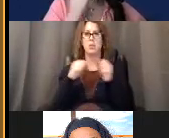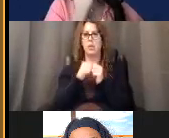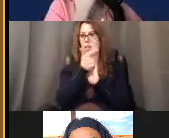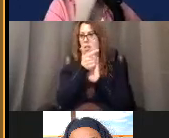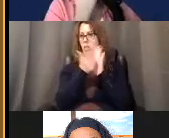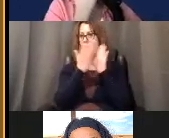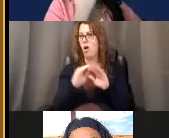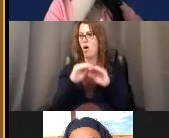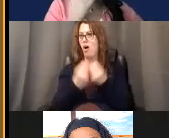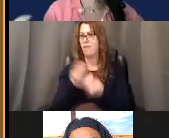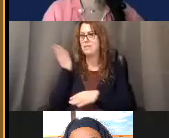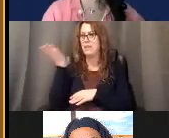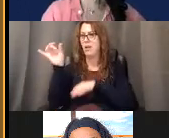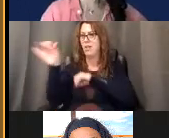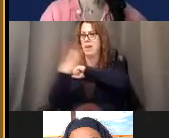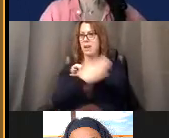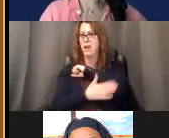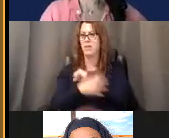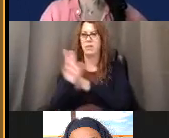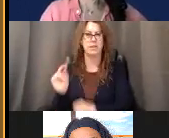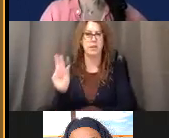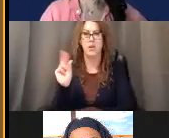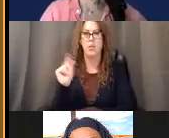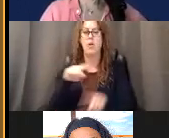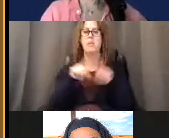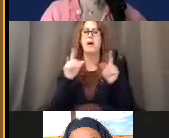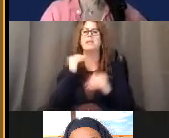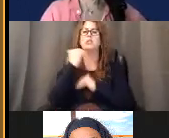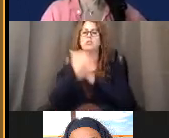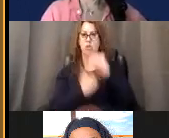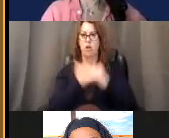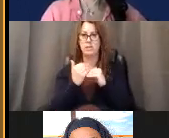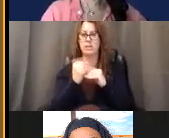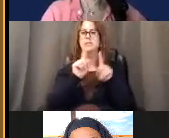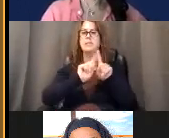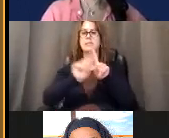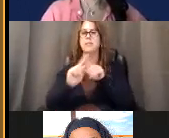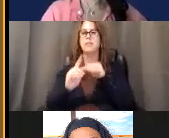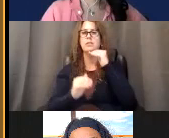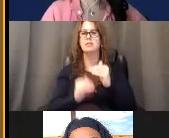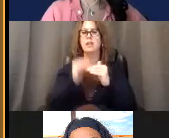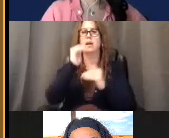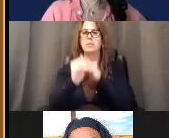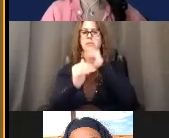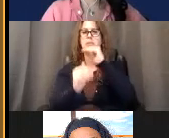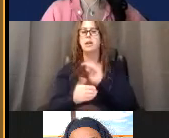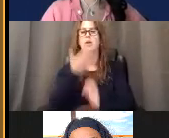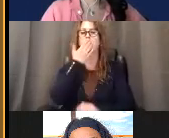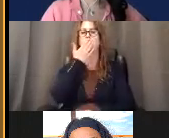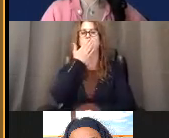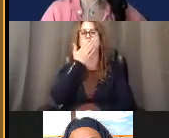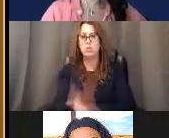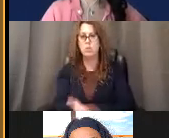we talk about this is a process, these are steps, this is a really great example of what transformation or change